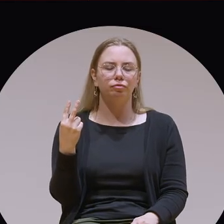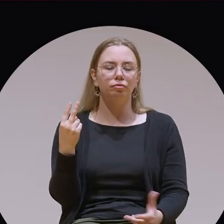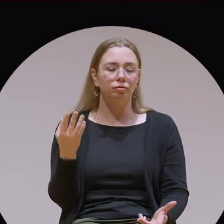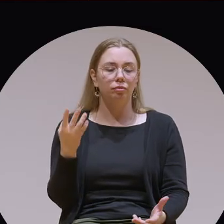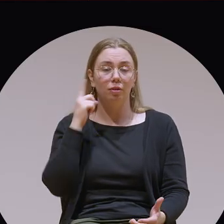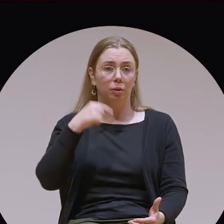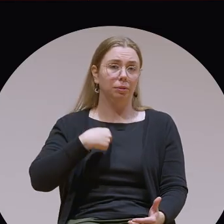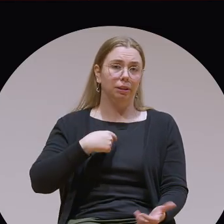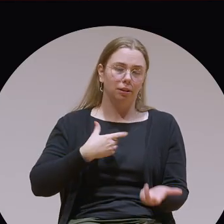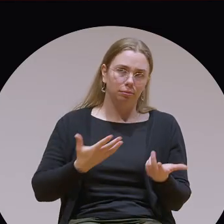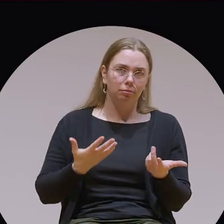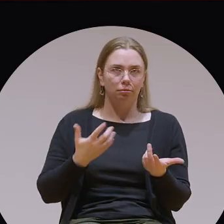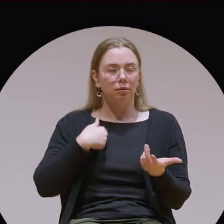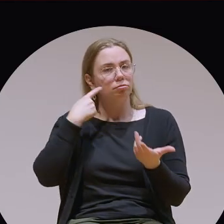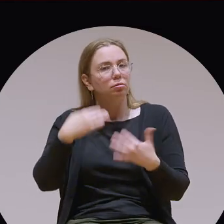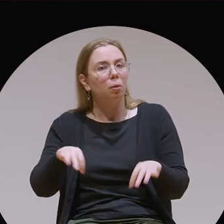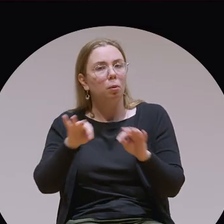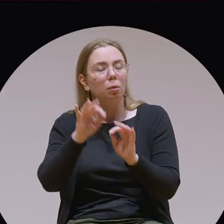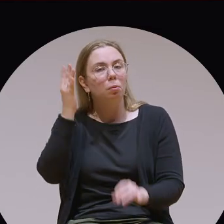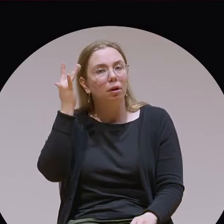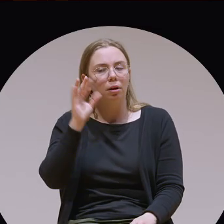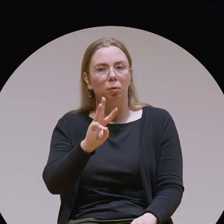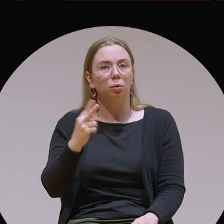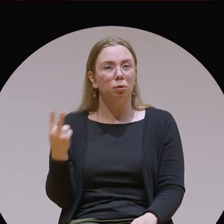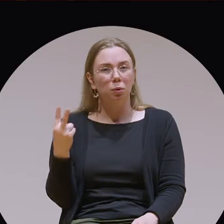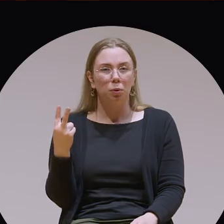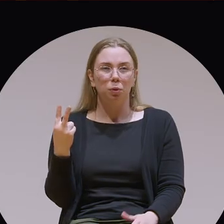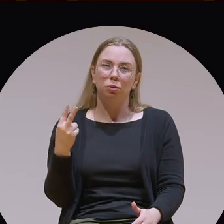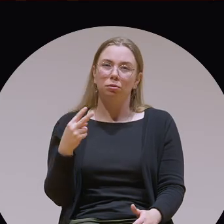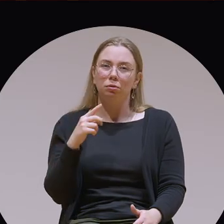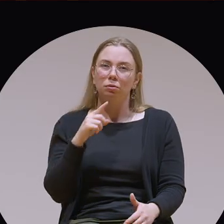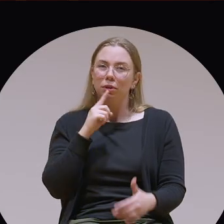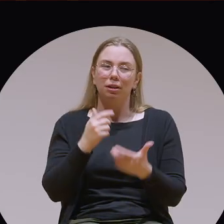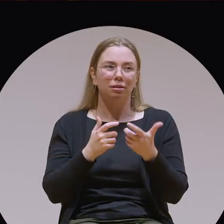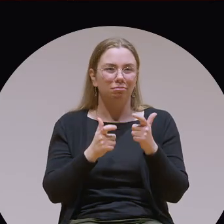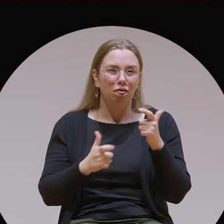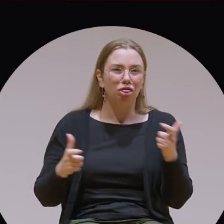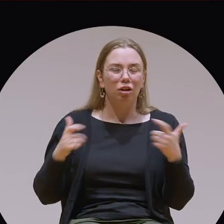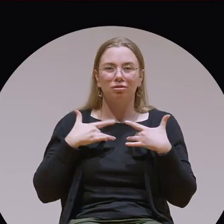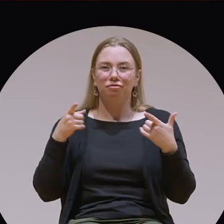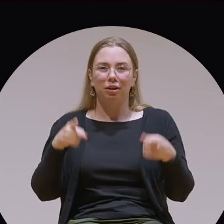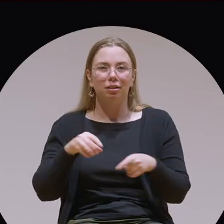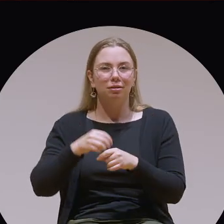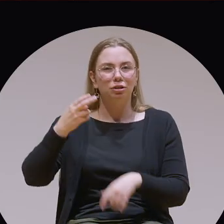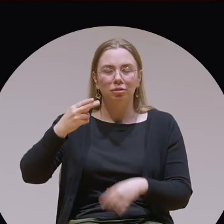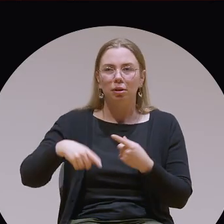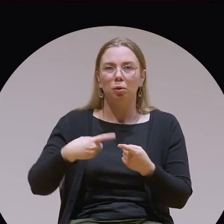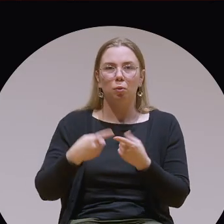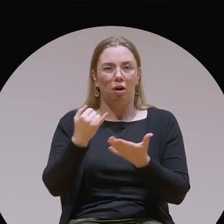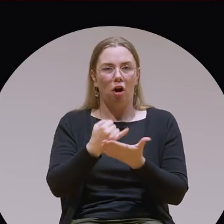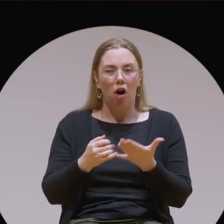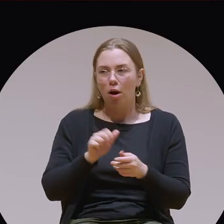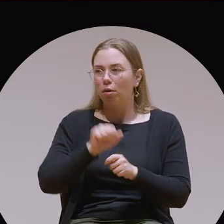World War II is extremely important because it was the greatest dislocation by force of artworks from private families,